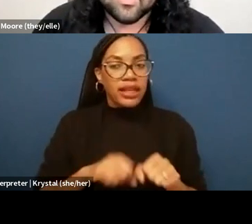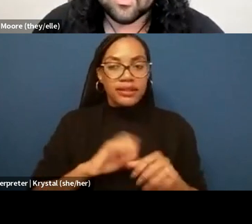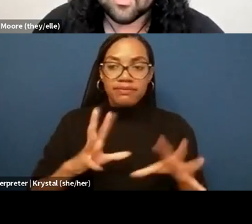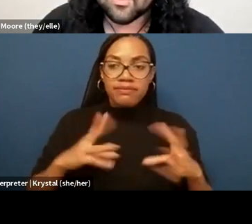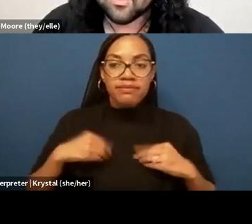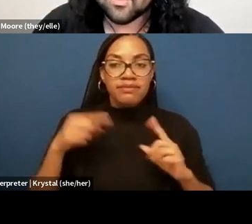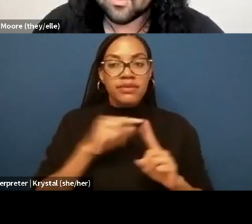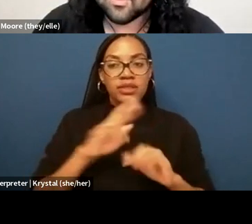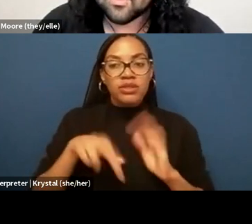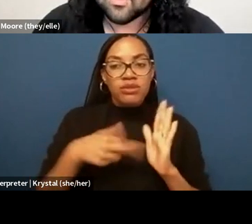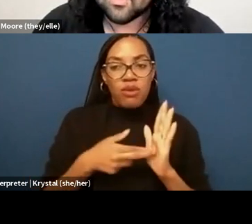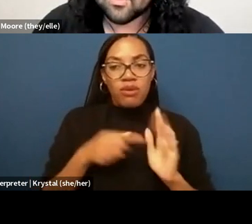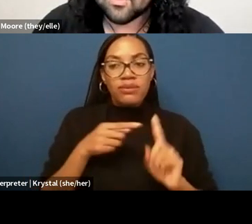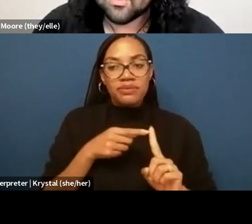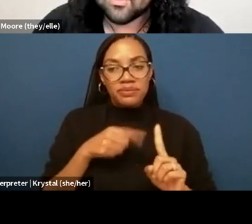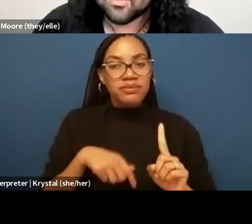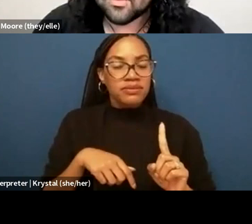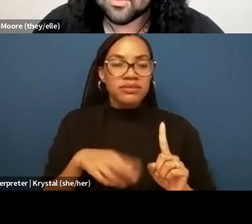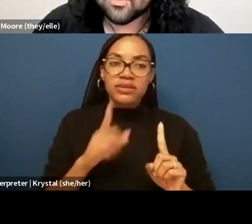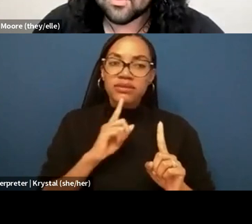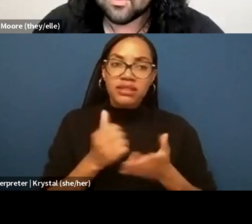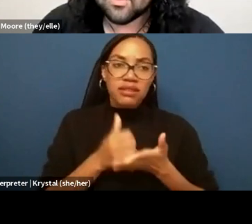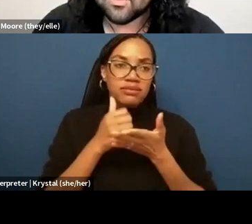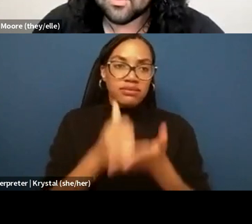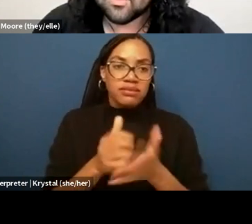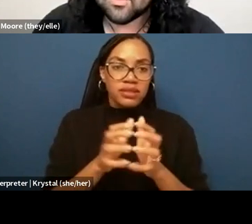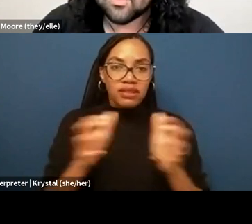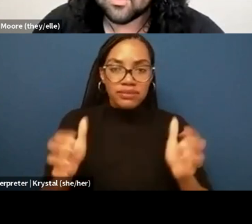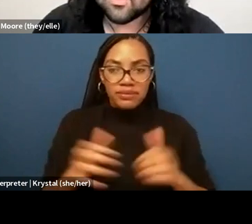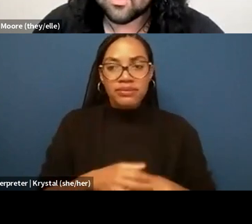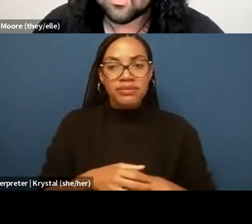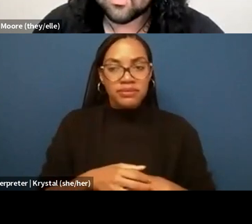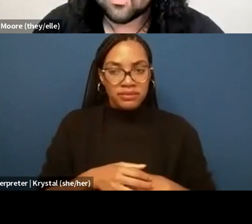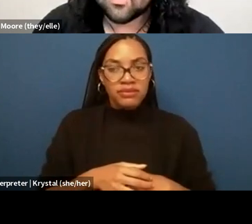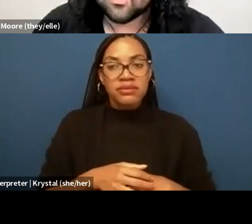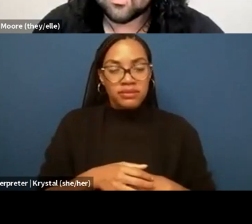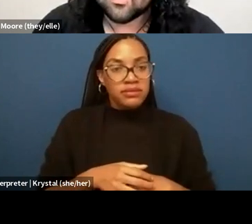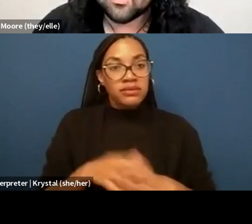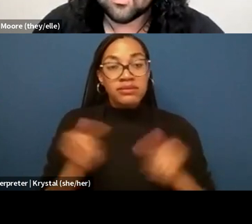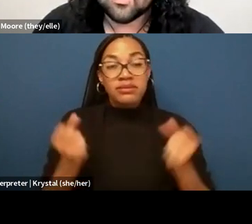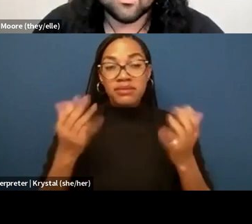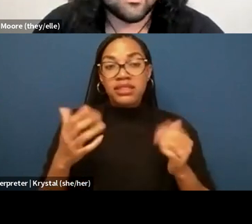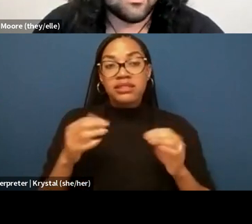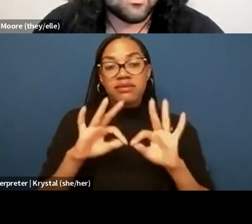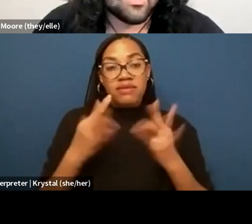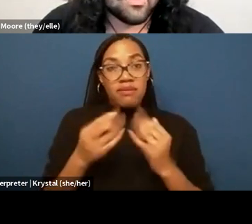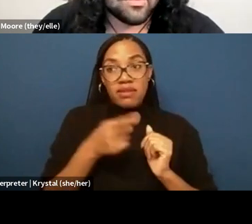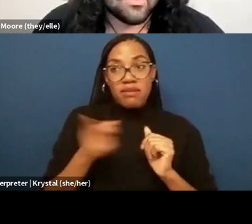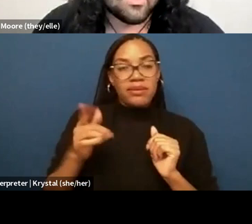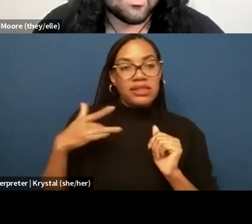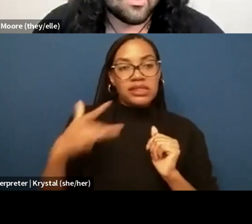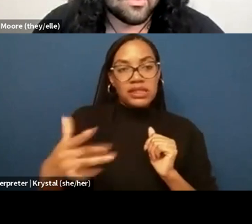move towards the incarceral frame. It is often family members who are the number one callers of 911 that can result in